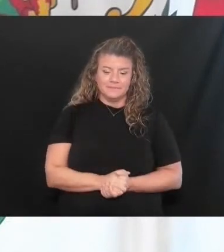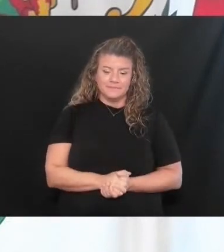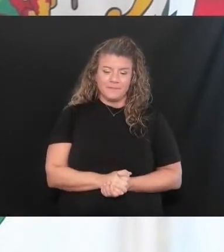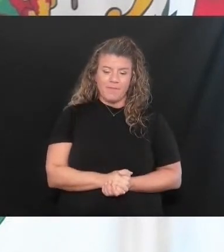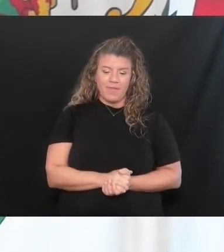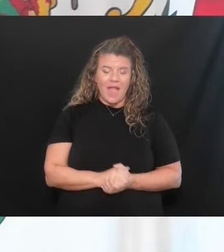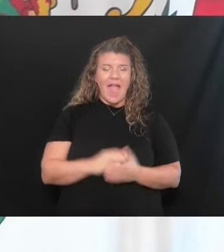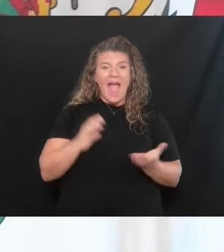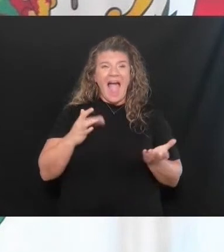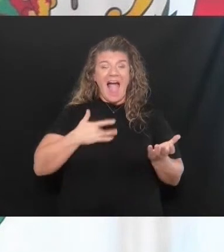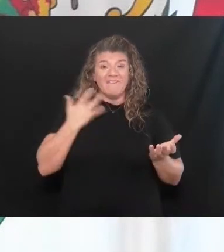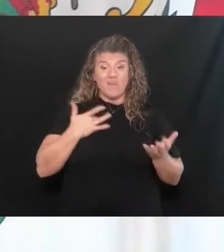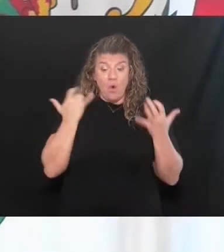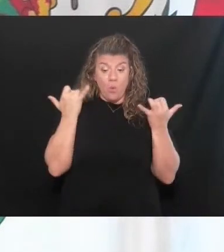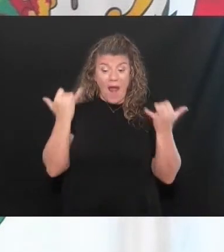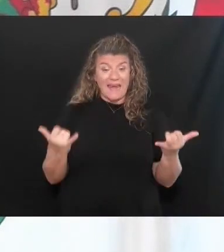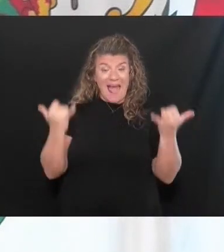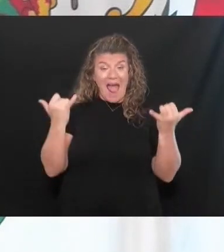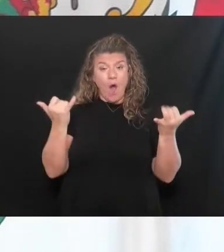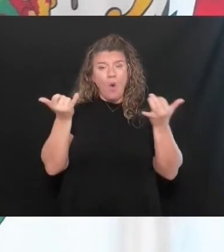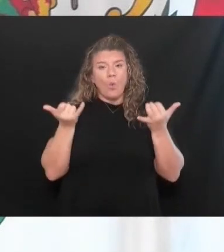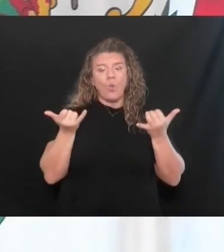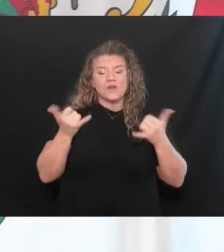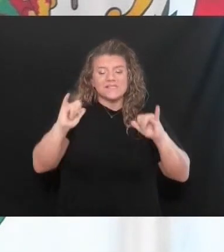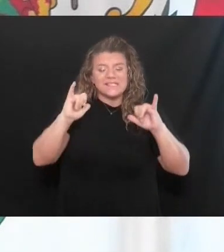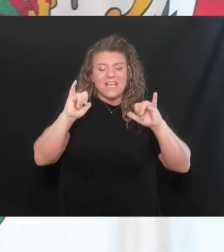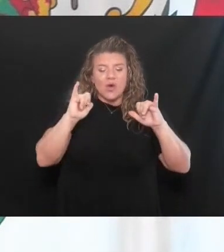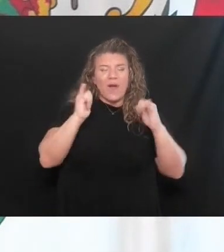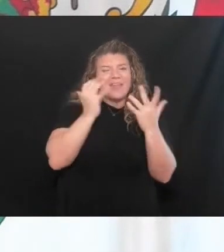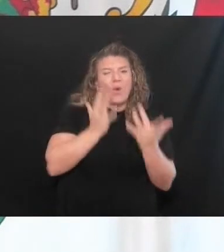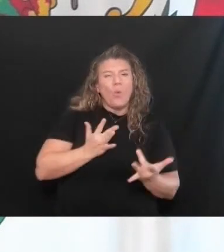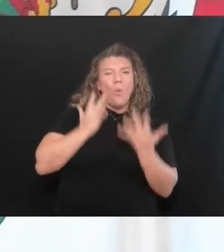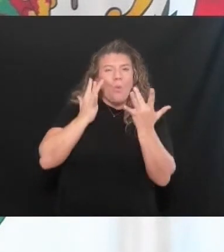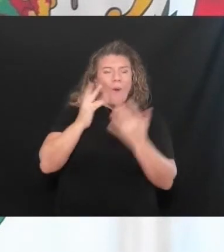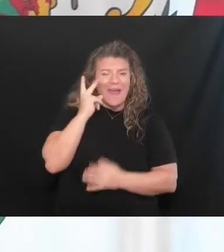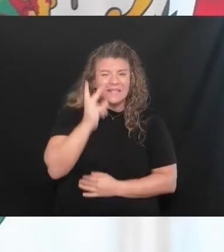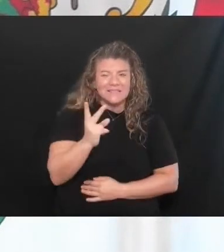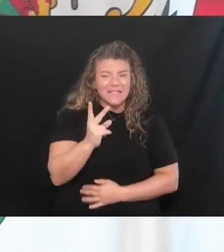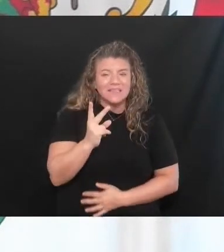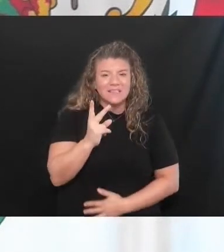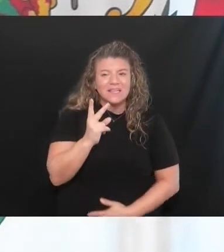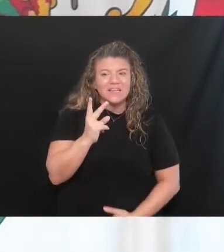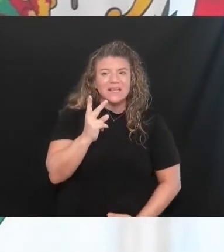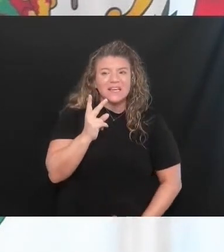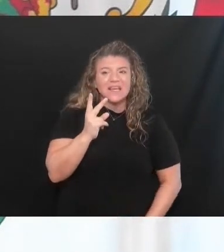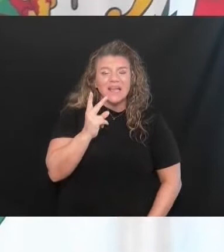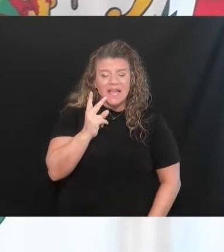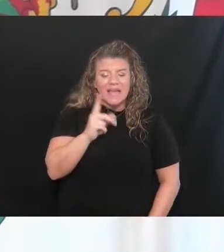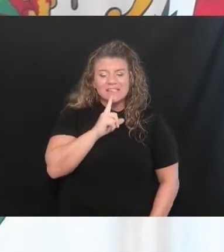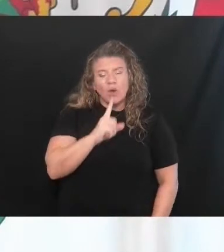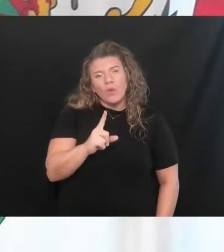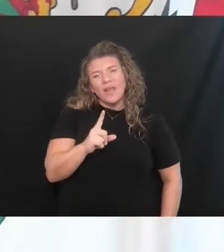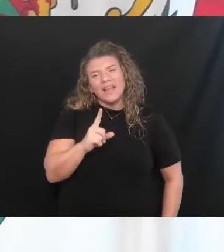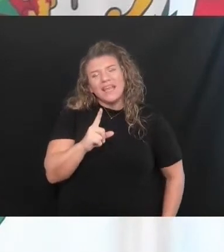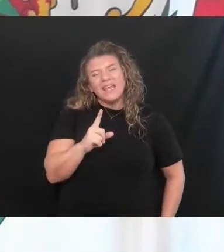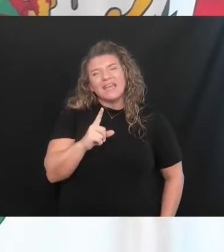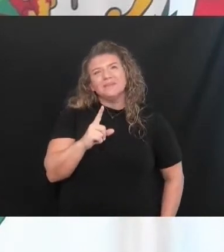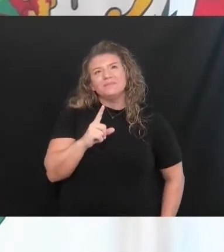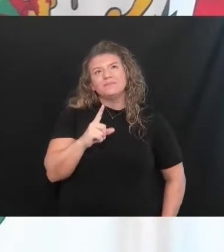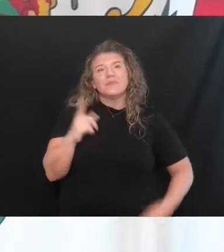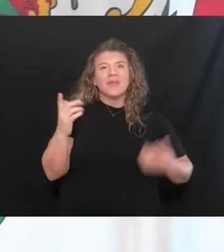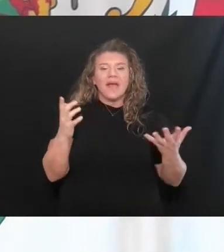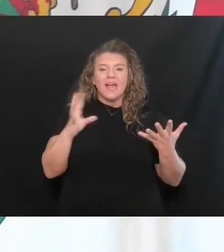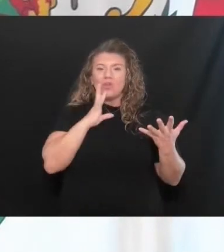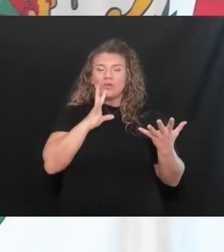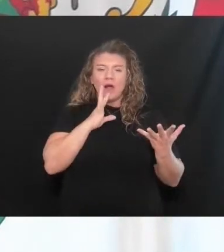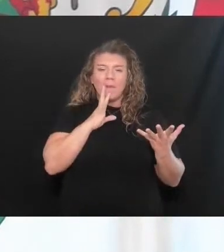I think right now we're still in the kind of wait and see. You know, Kenny, it's a really, I mean, you talk